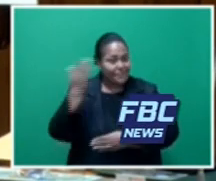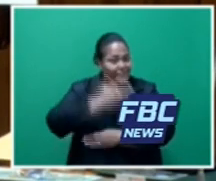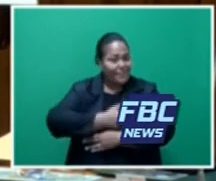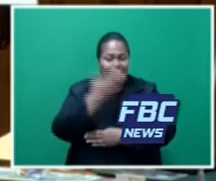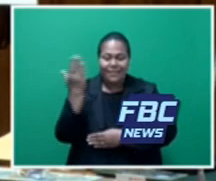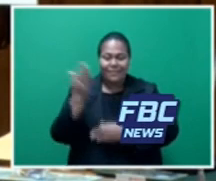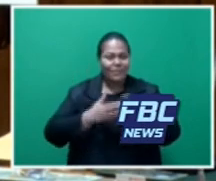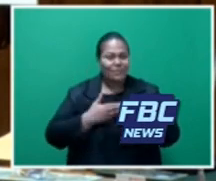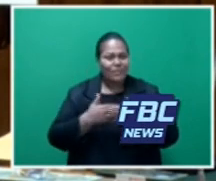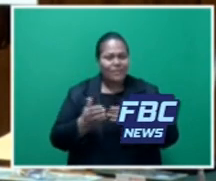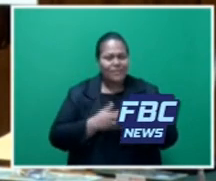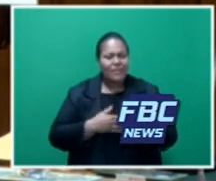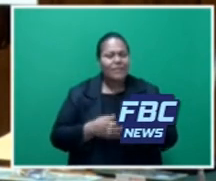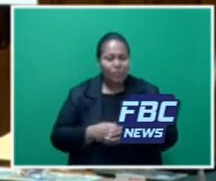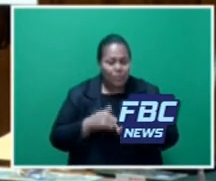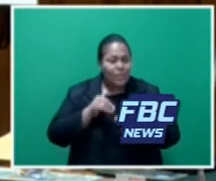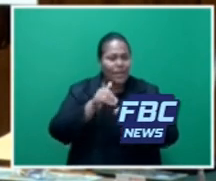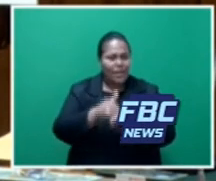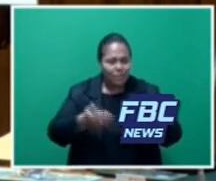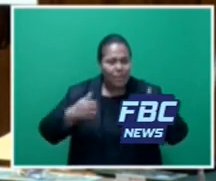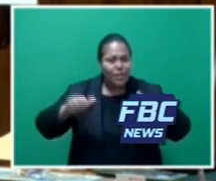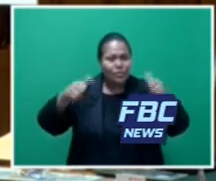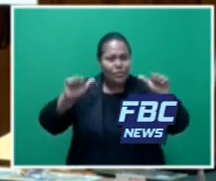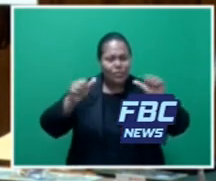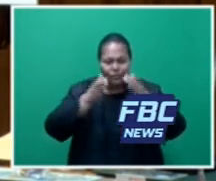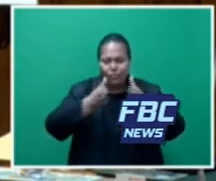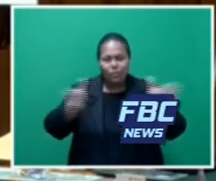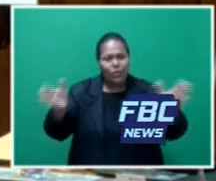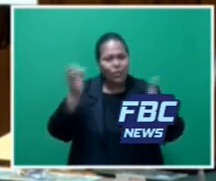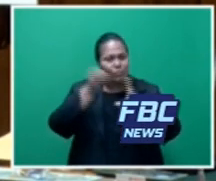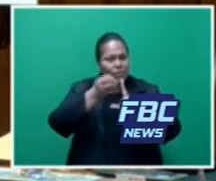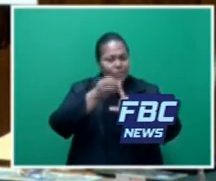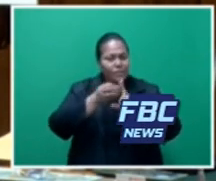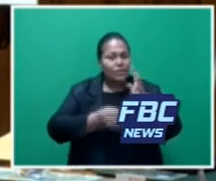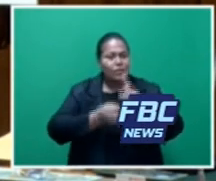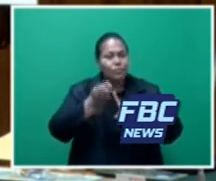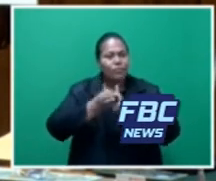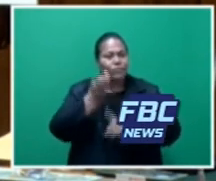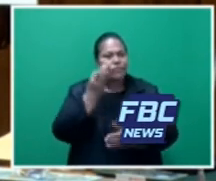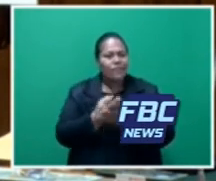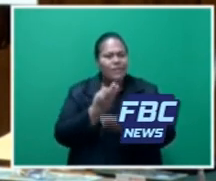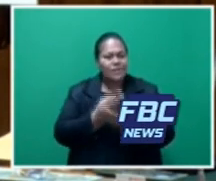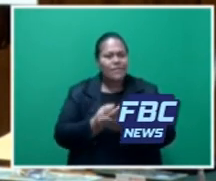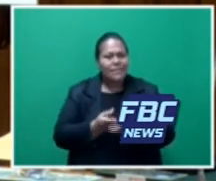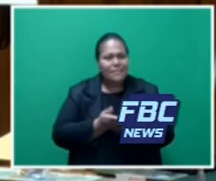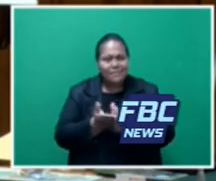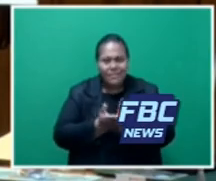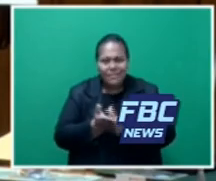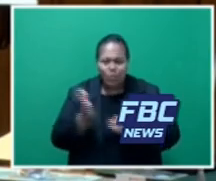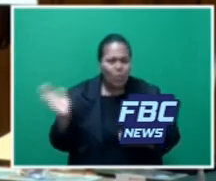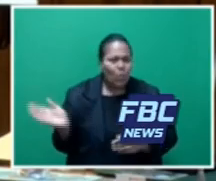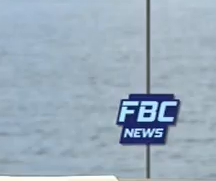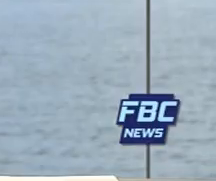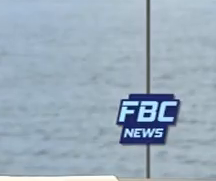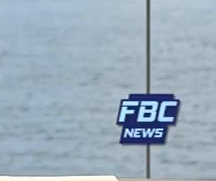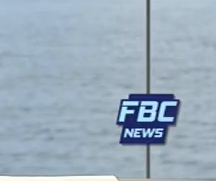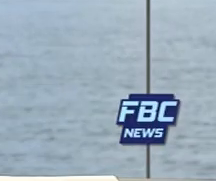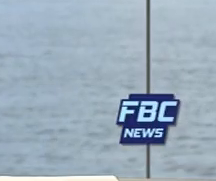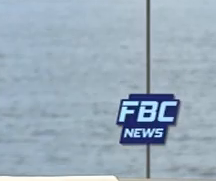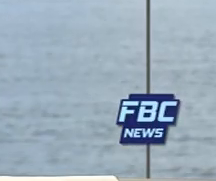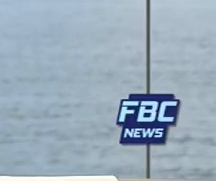achieve broader societal objectives, such as improving access to financial services to all Fijian